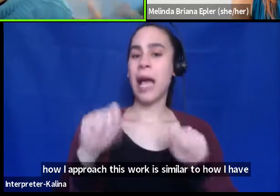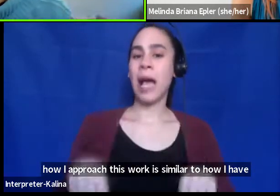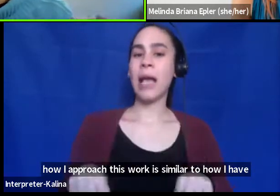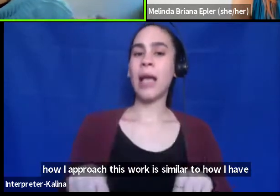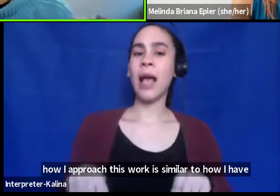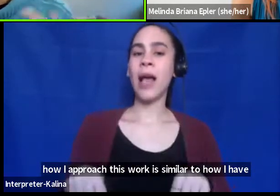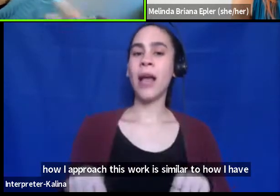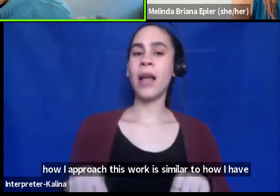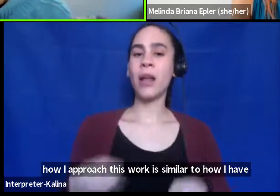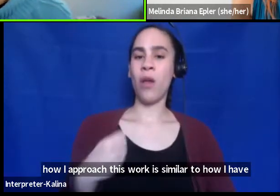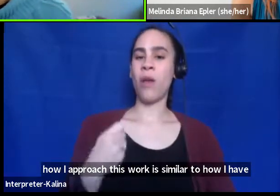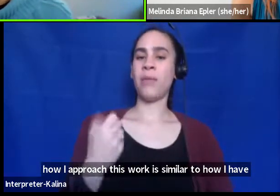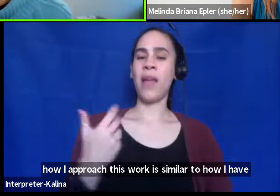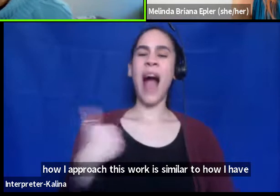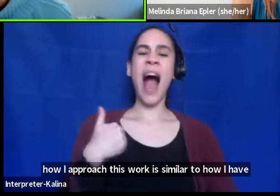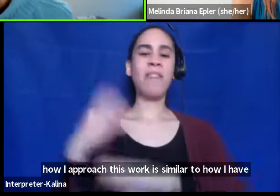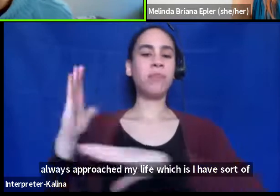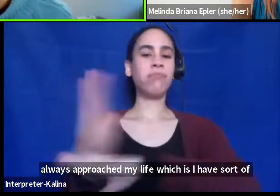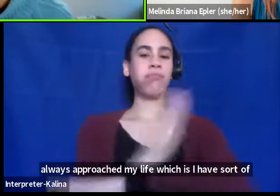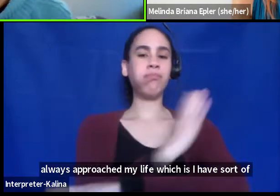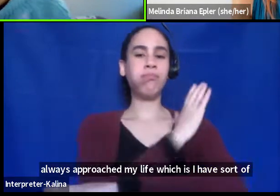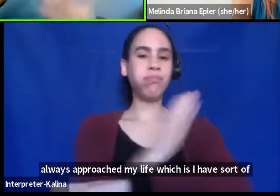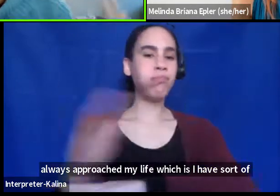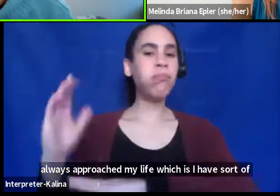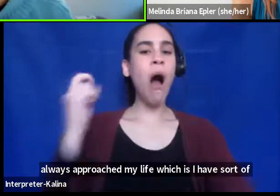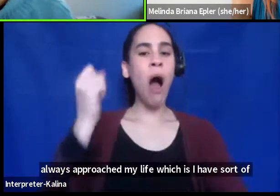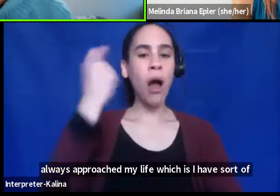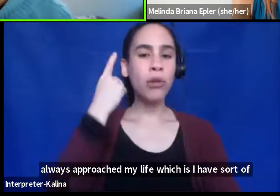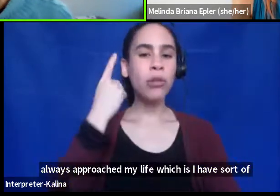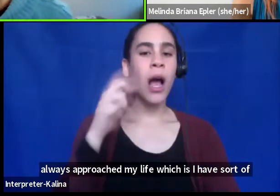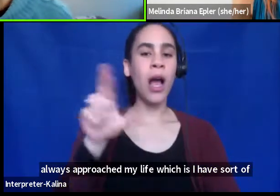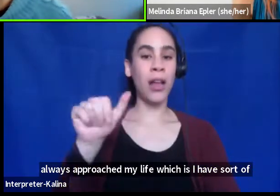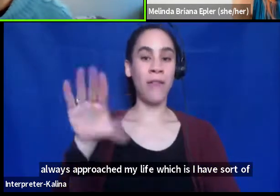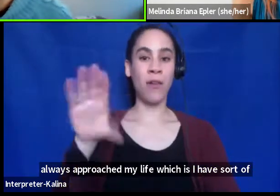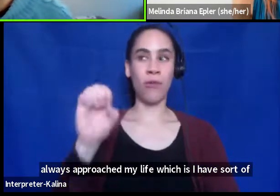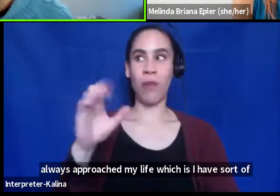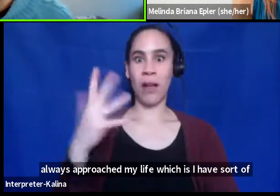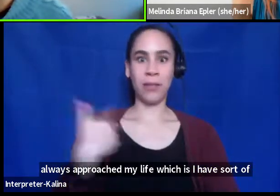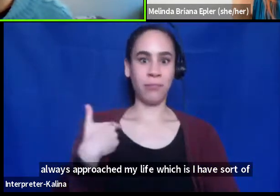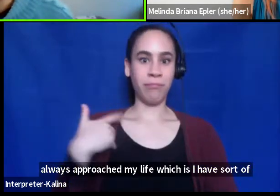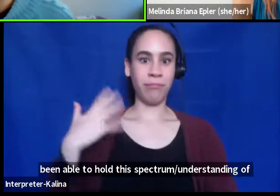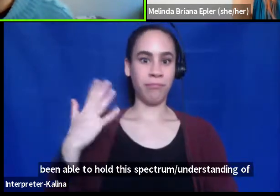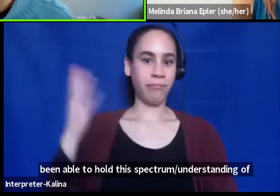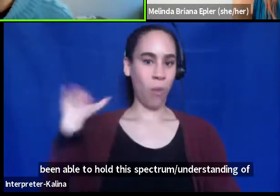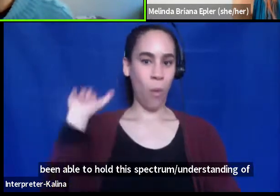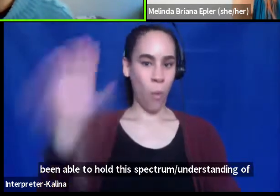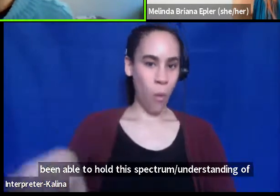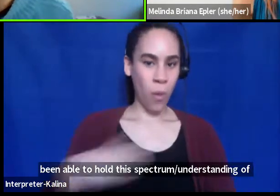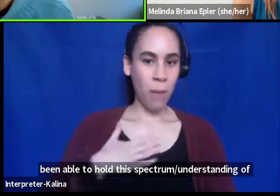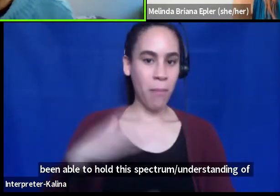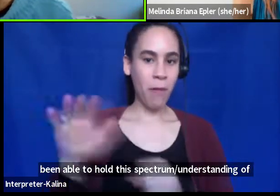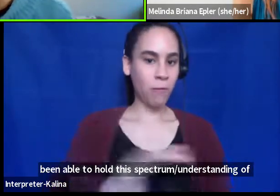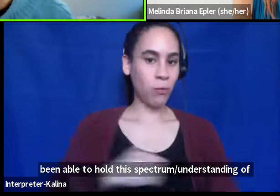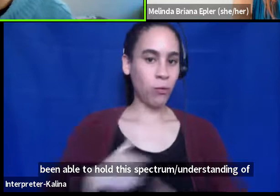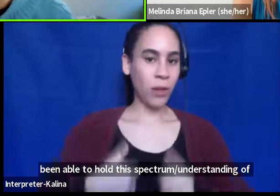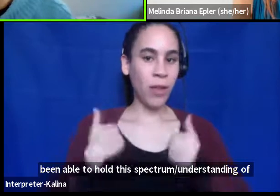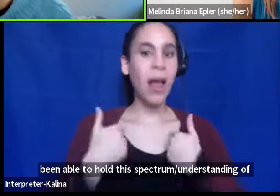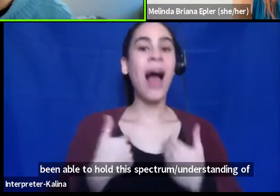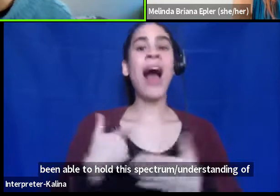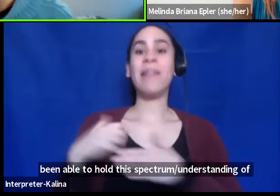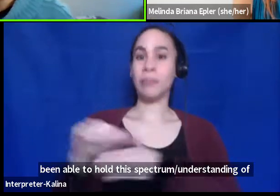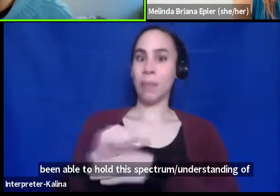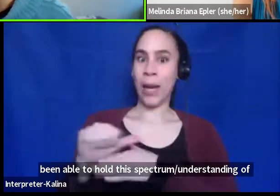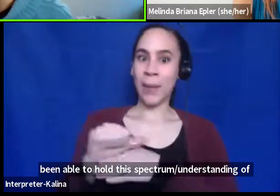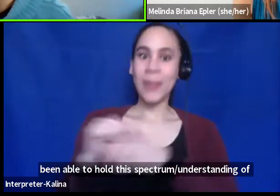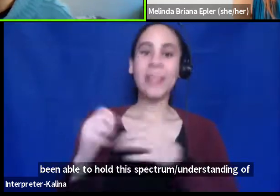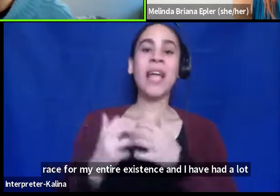this spectrum understanding of race for my entire existence. And I've had a lot of practice, right, at